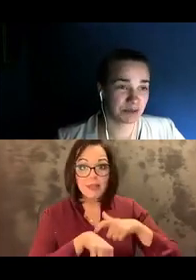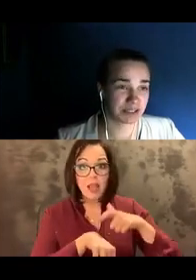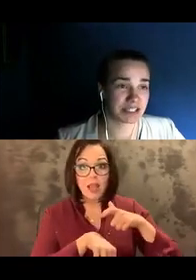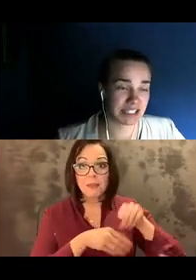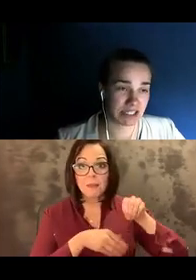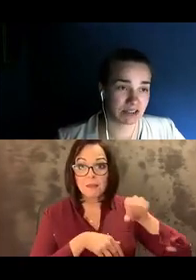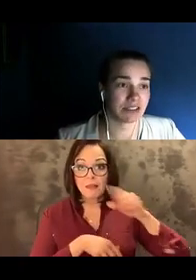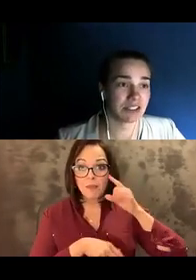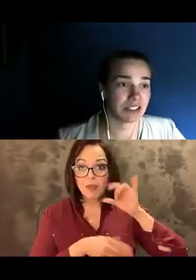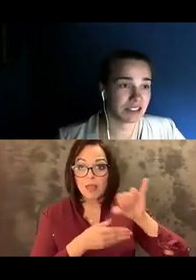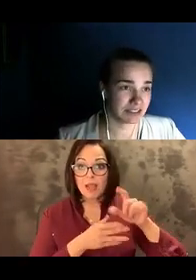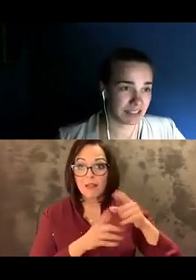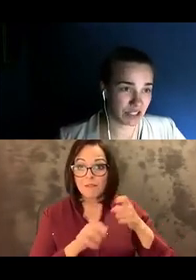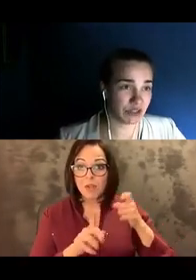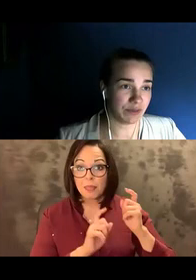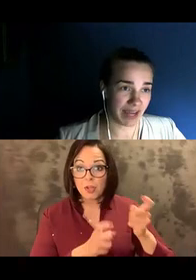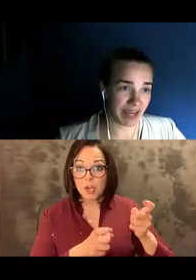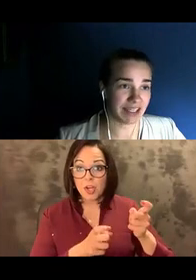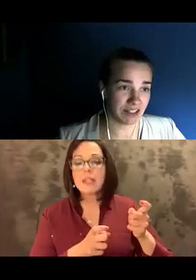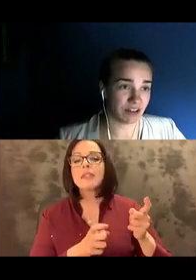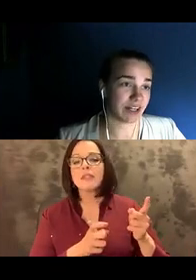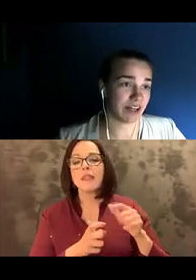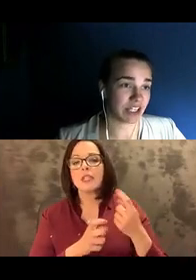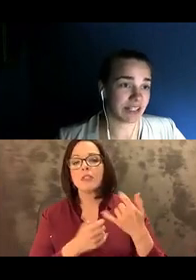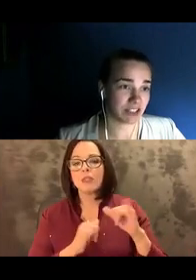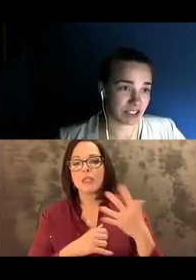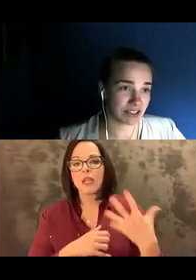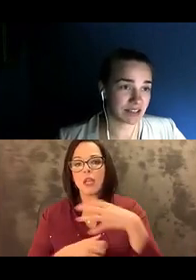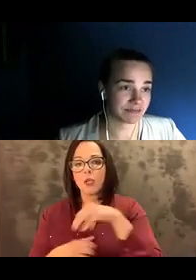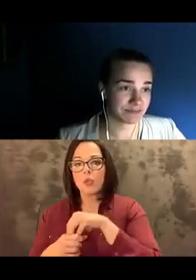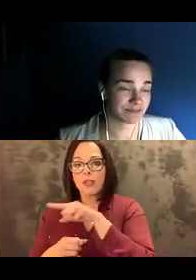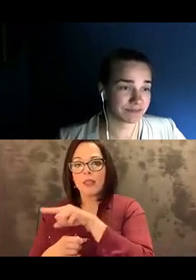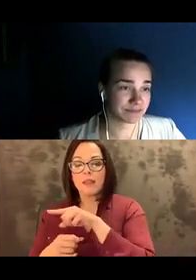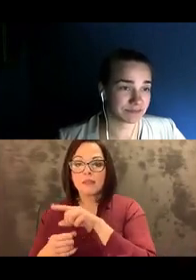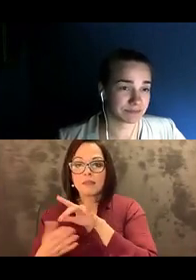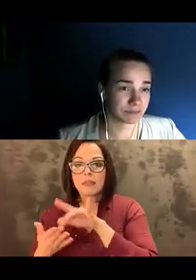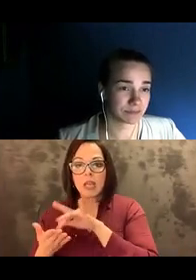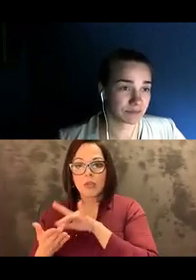grant, you would still include that in your calculation.